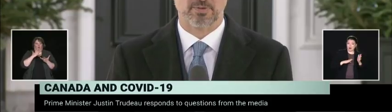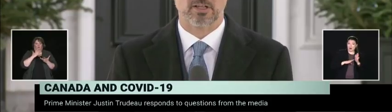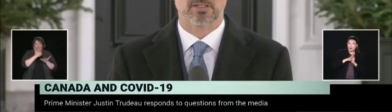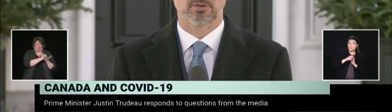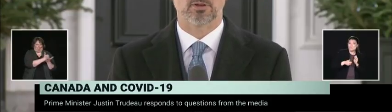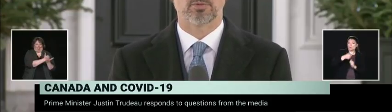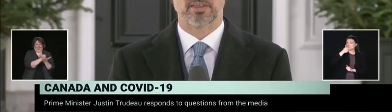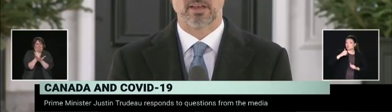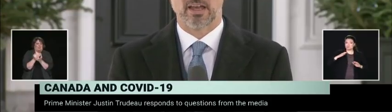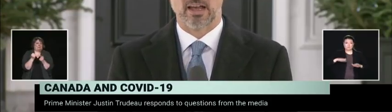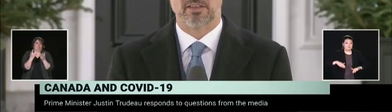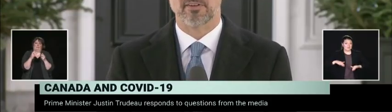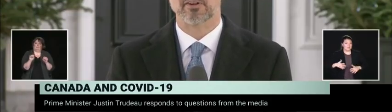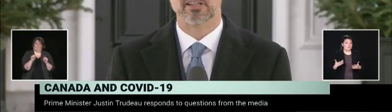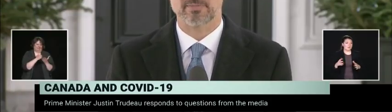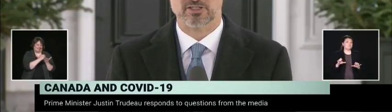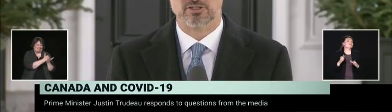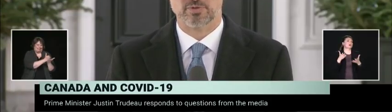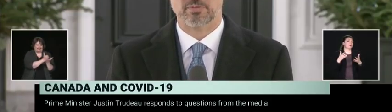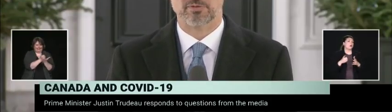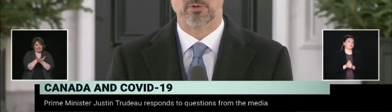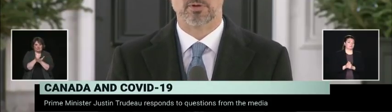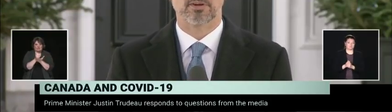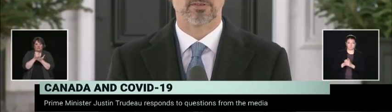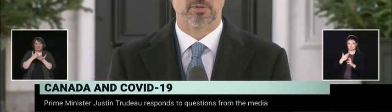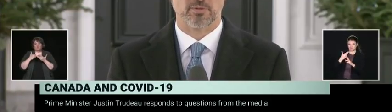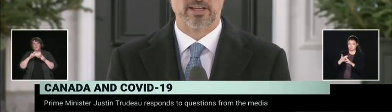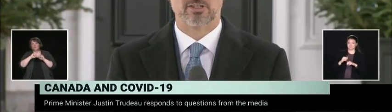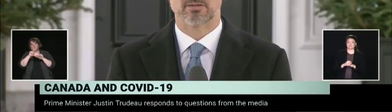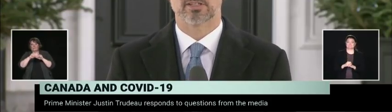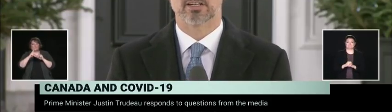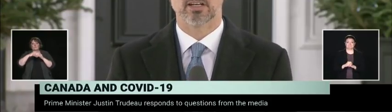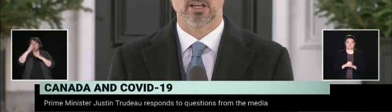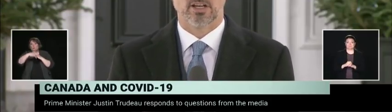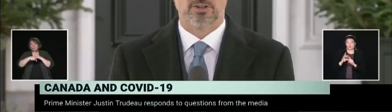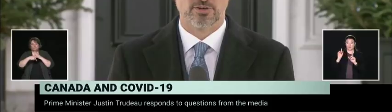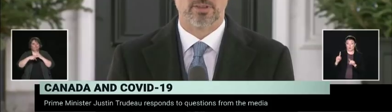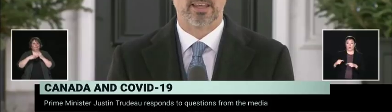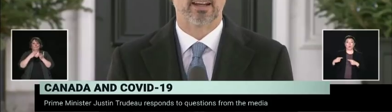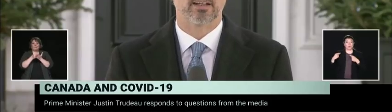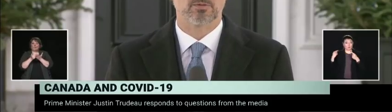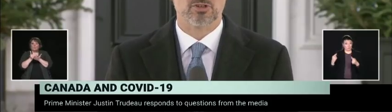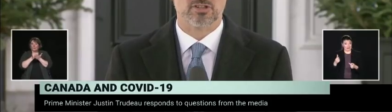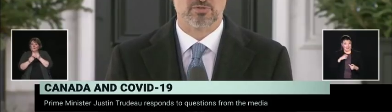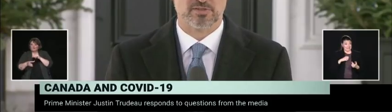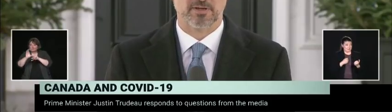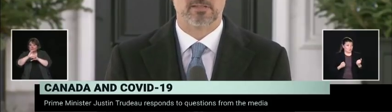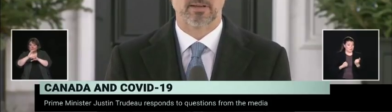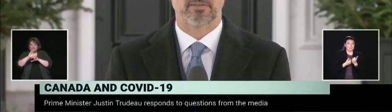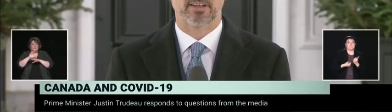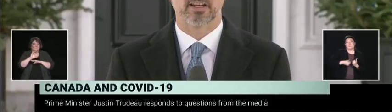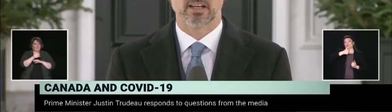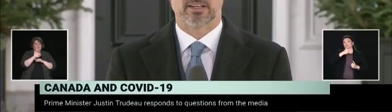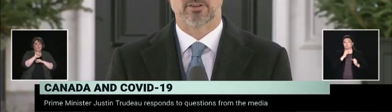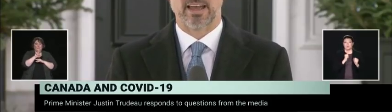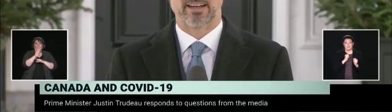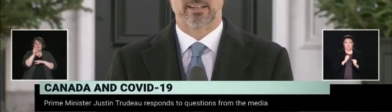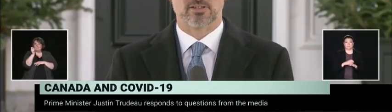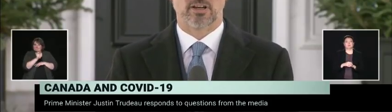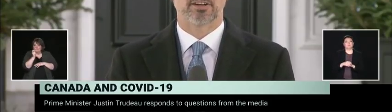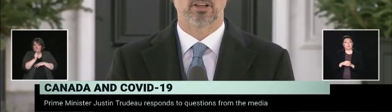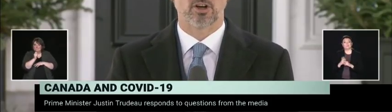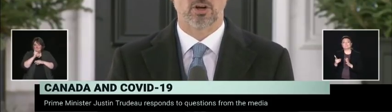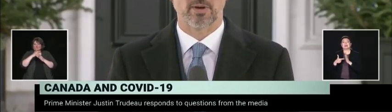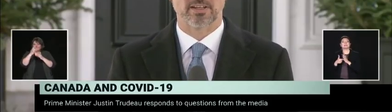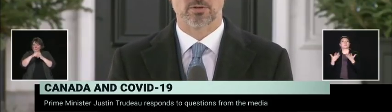people as possible. And with the various measures we put forward, from the wage subsidy to the Canada Emergency Response Benefit, I know that